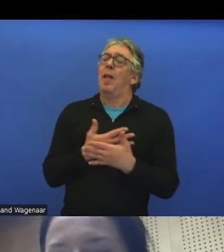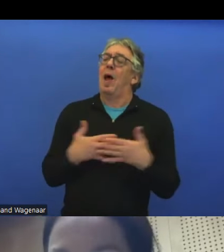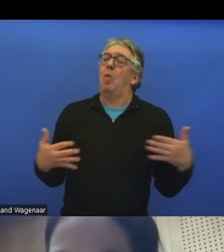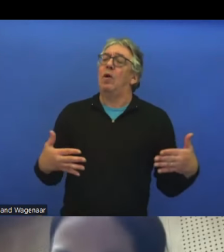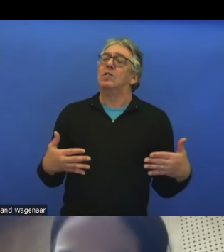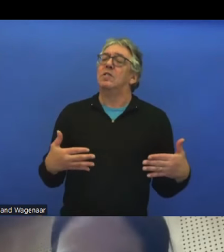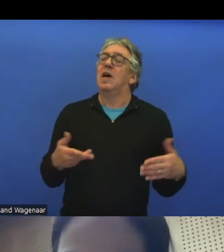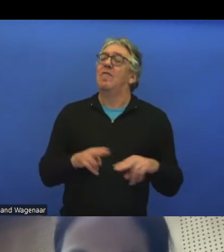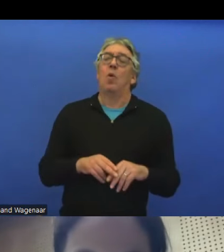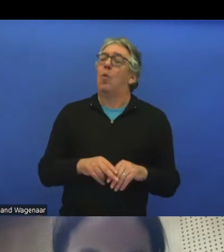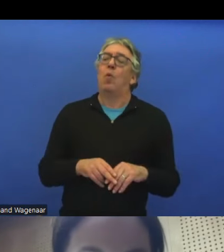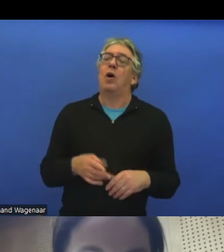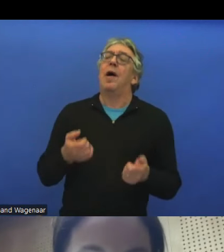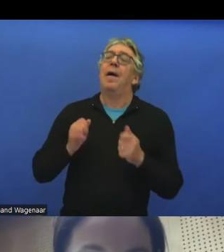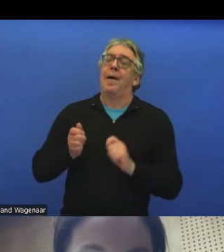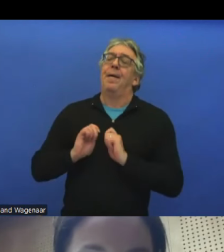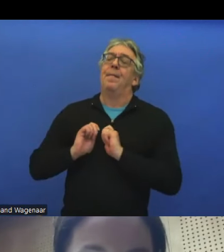to be fit to work.